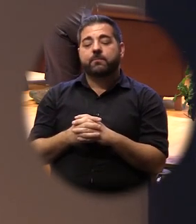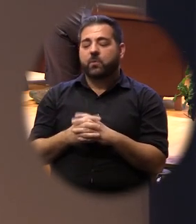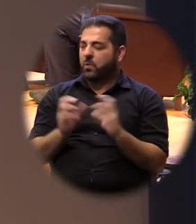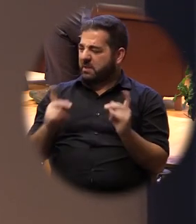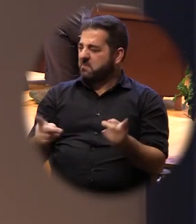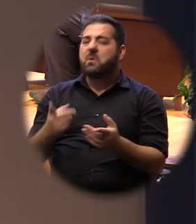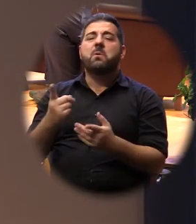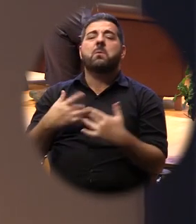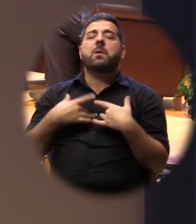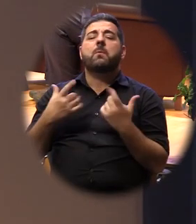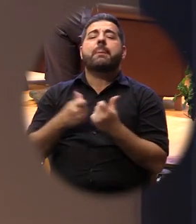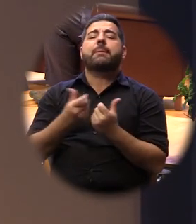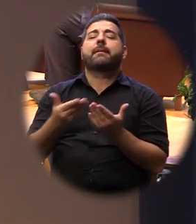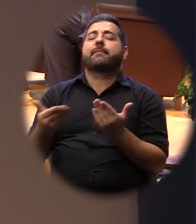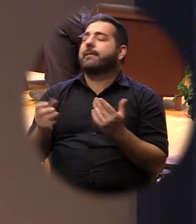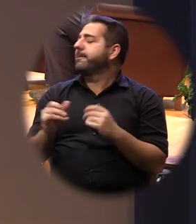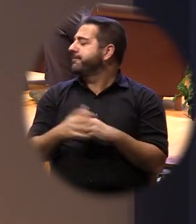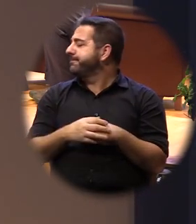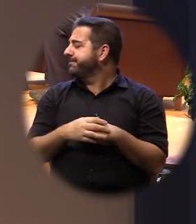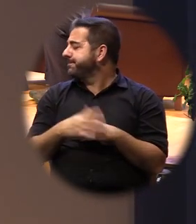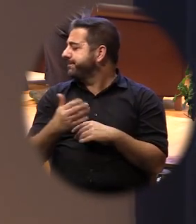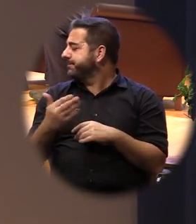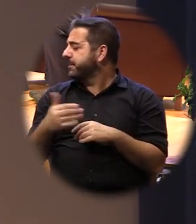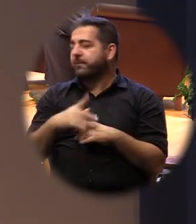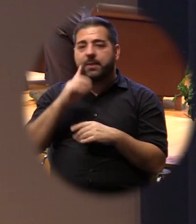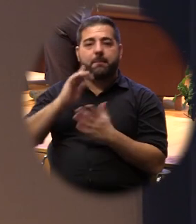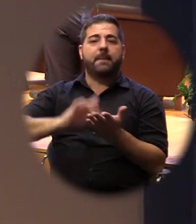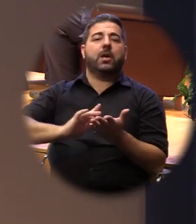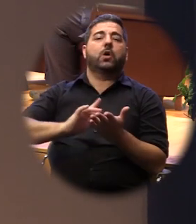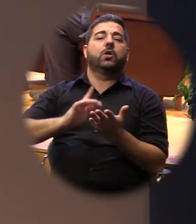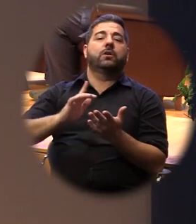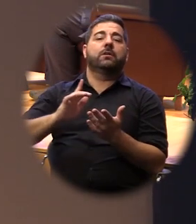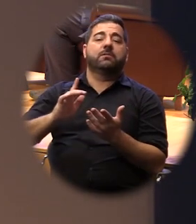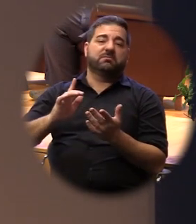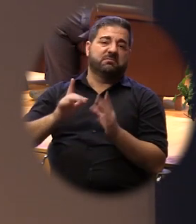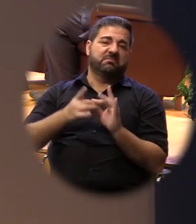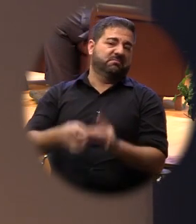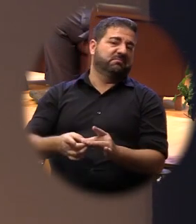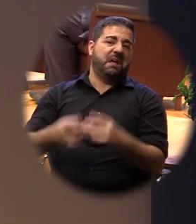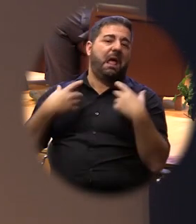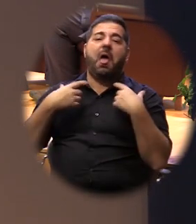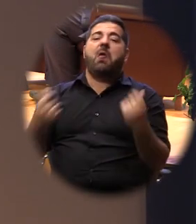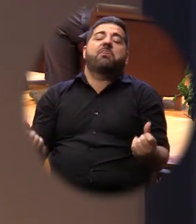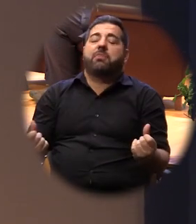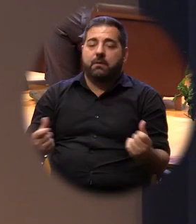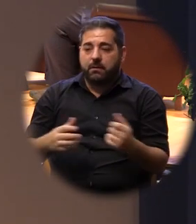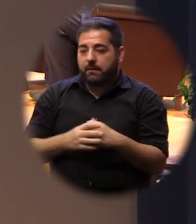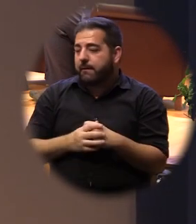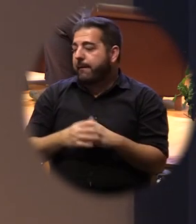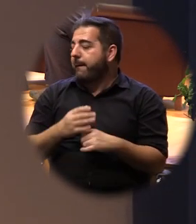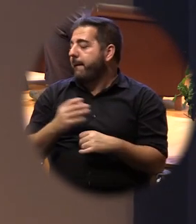What about things like you know, in a very practical sense, health, and